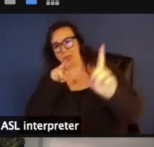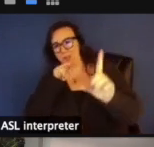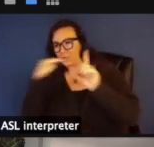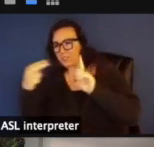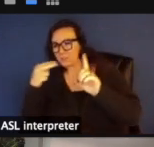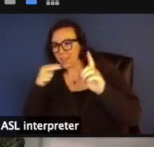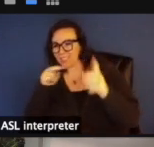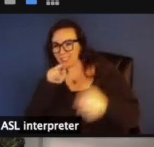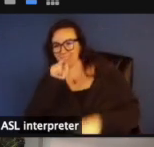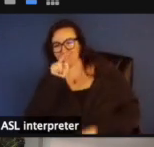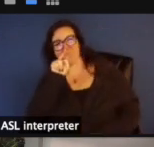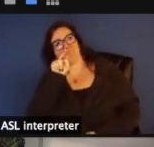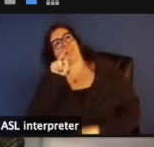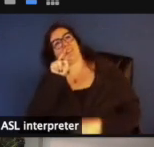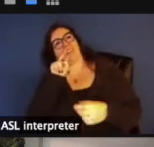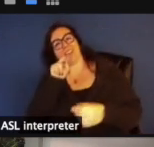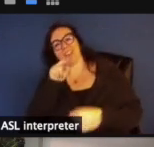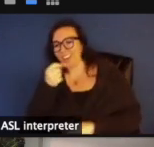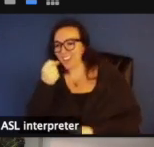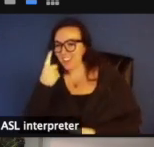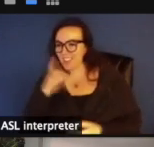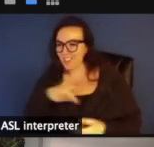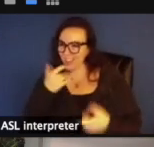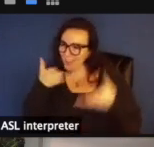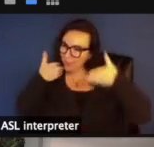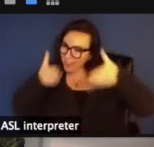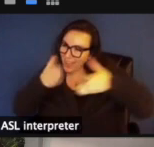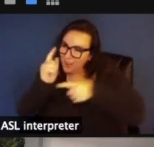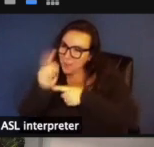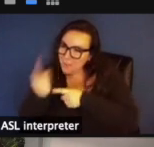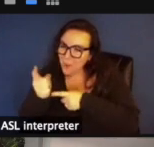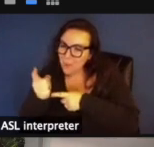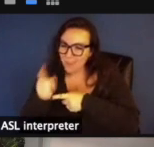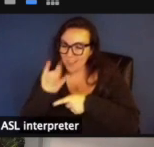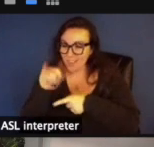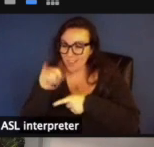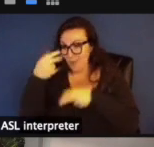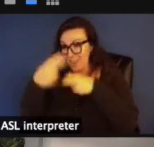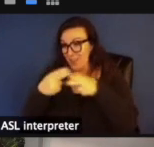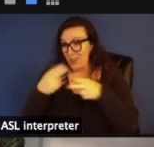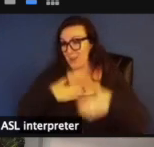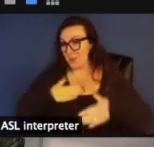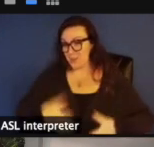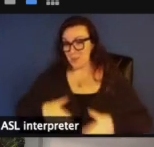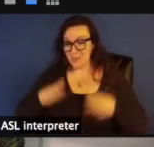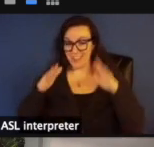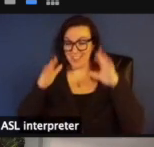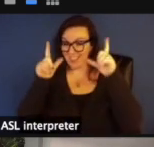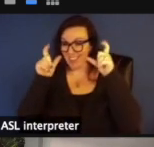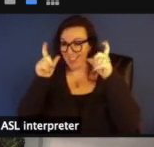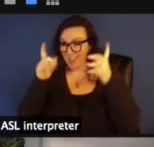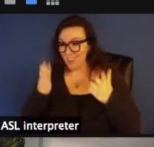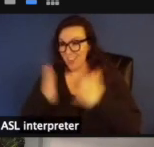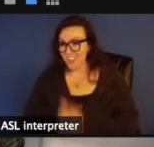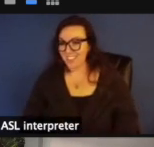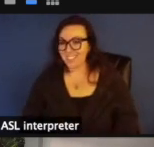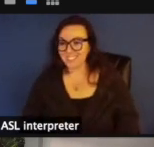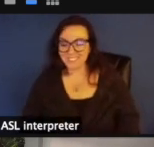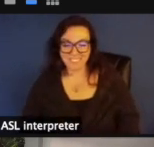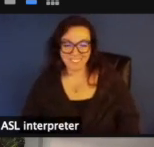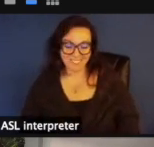So you can see why he can be called a human camera. Okay. And so what's different about this than from the other